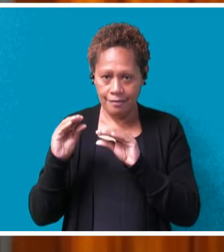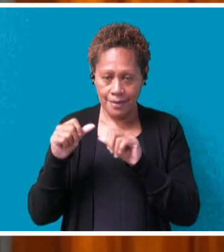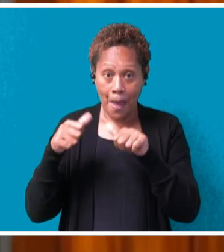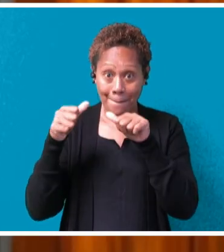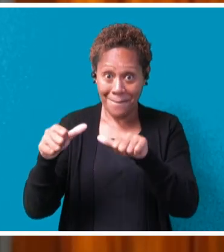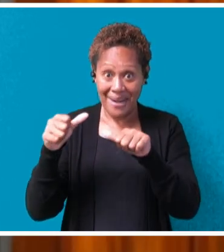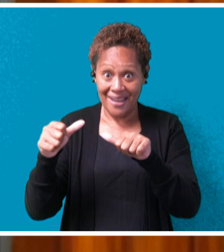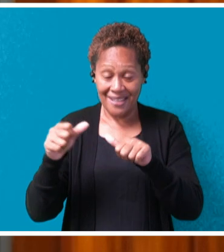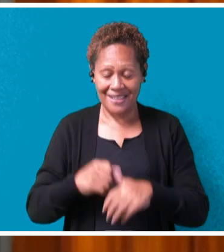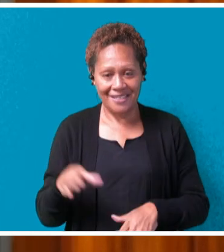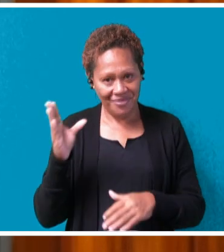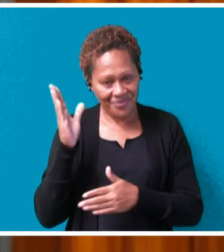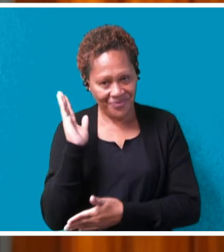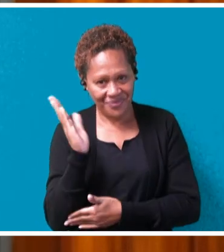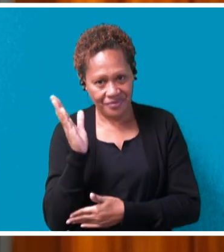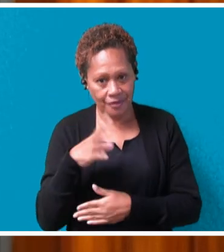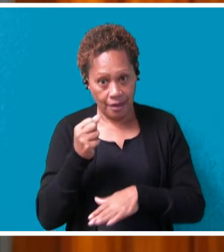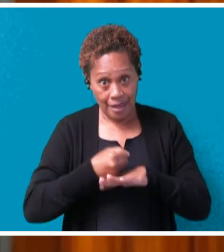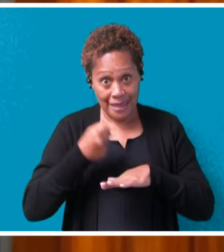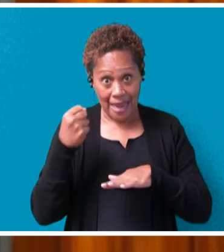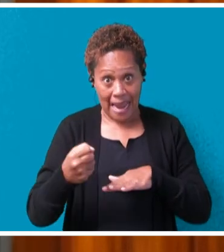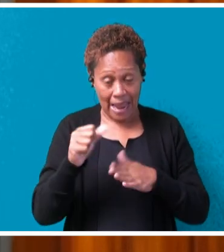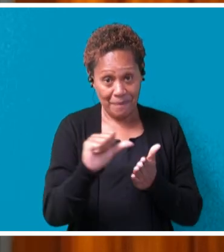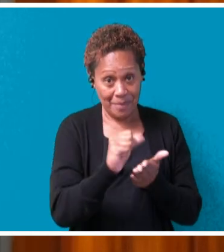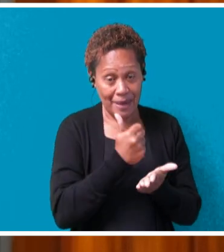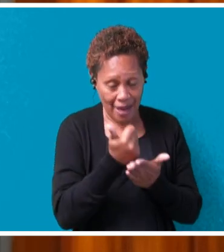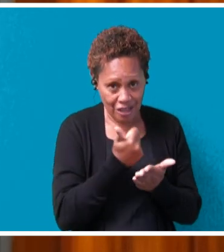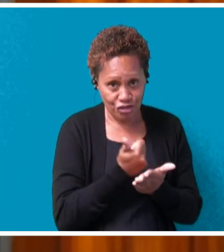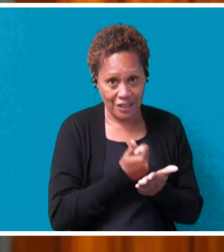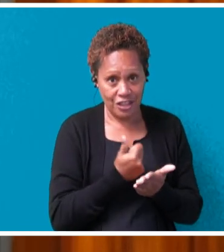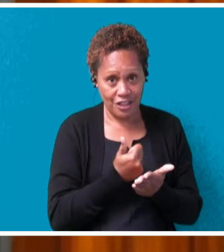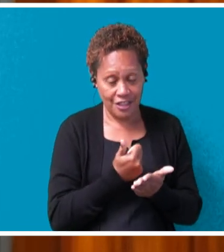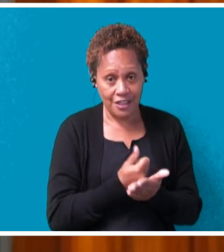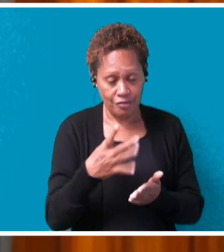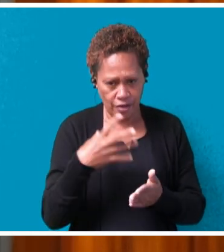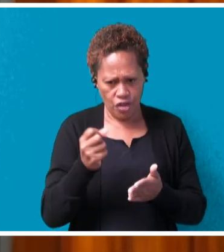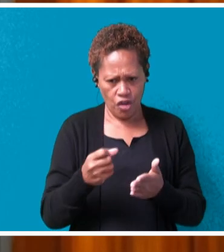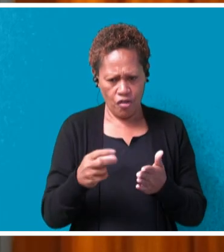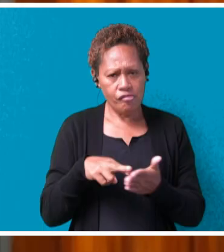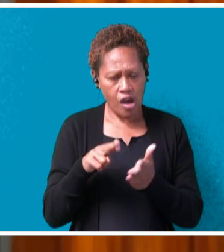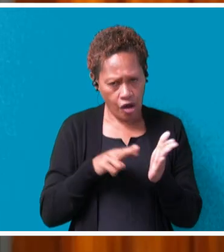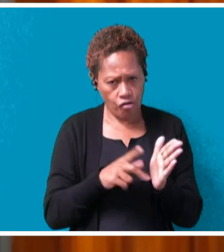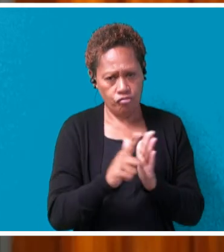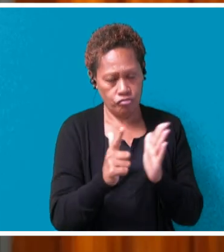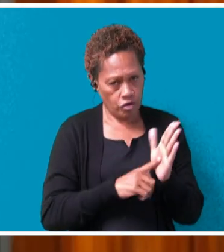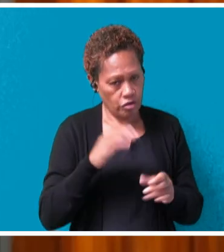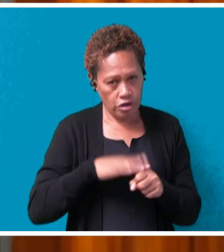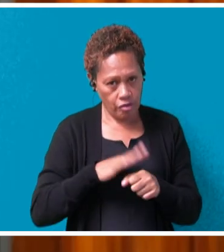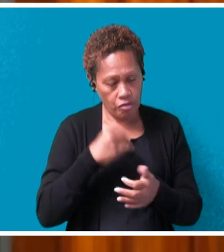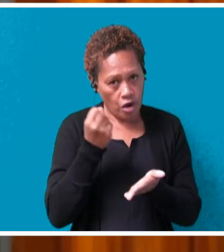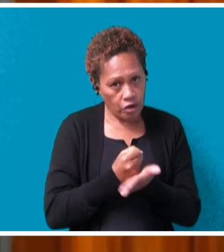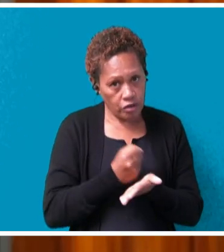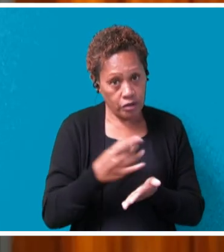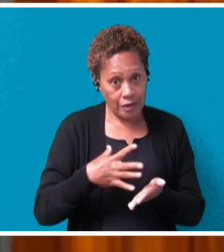government's legislative agenda, which reflects our shared commitment to strengthening the rule of law and ensuring that our legal framework